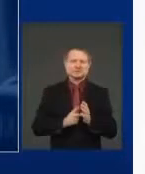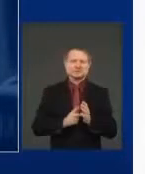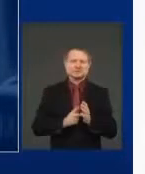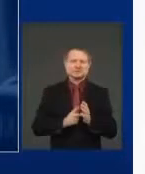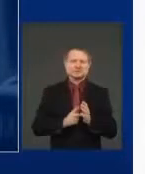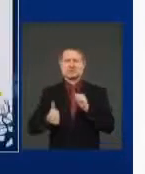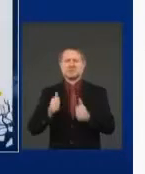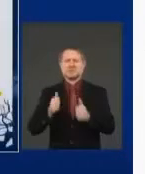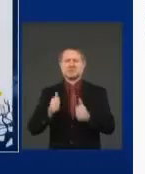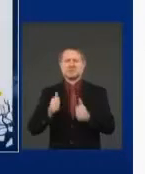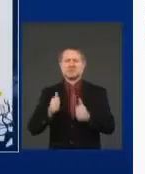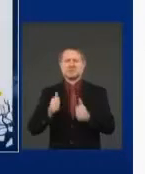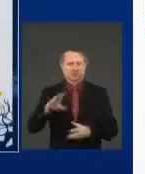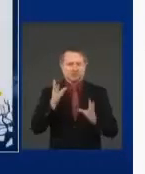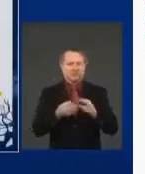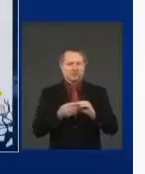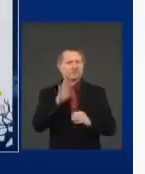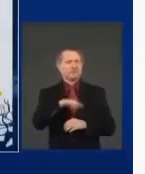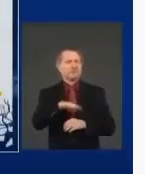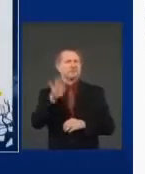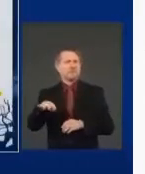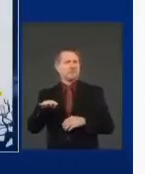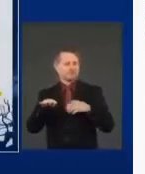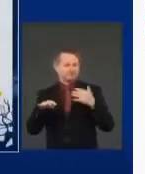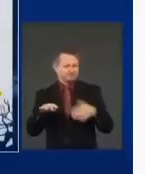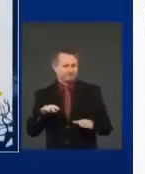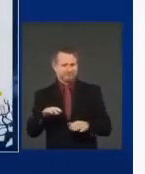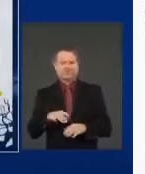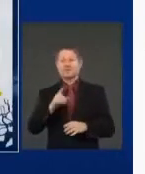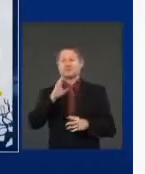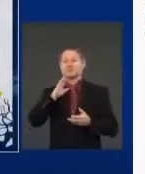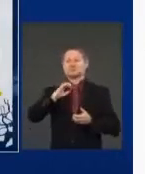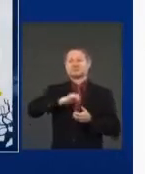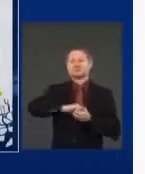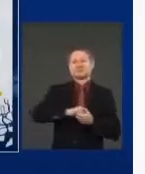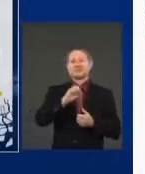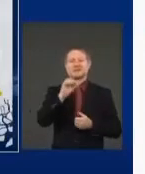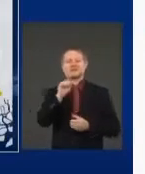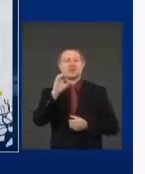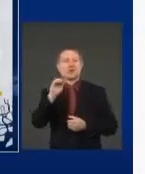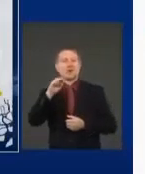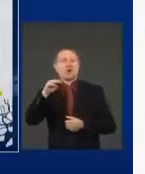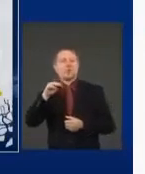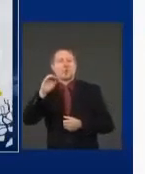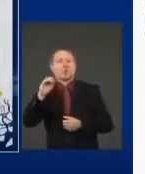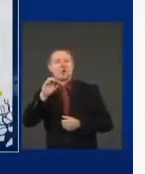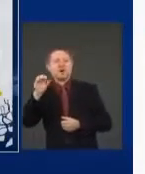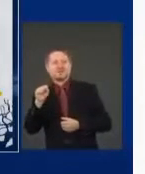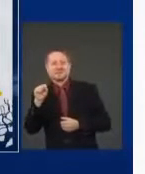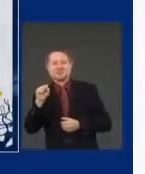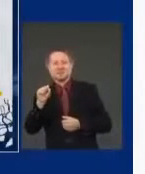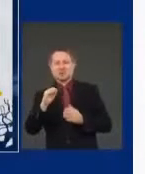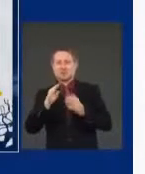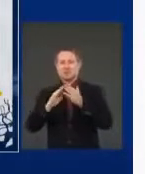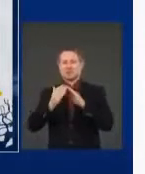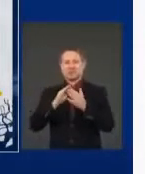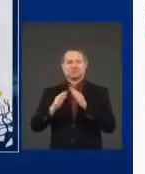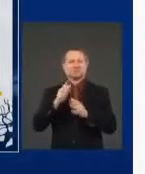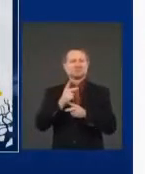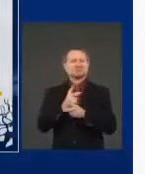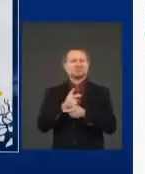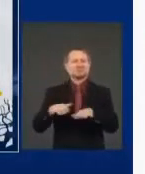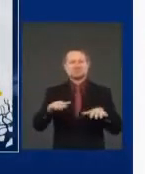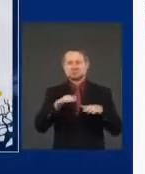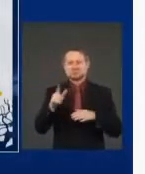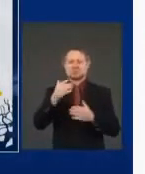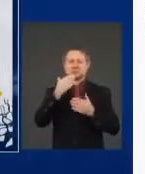churches. Fuck him. Boo, Cuomo. We're going to partner with Somos Community Care. And I want to thank them very much for stepping up. They're